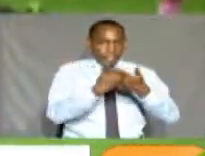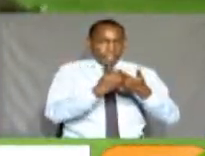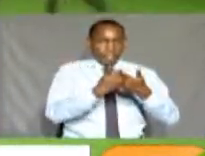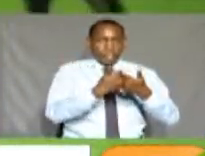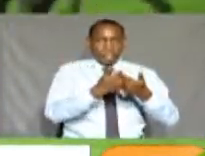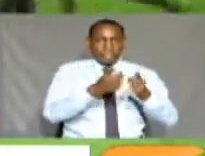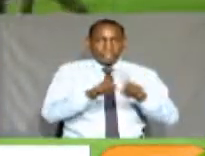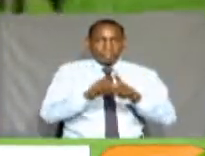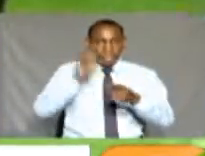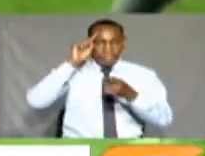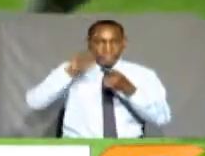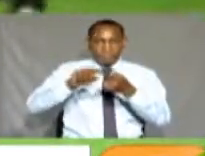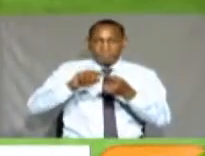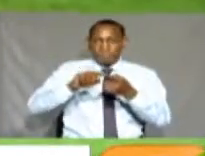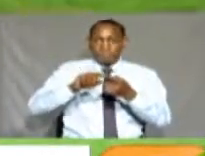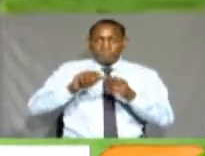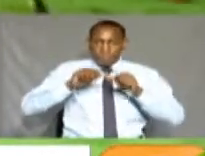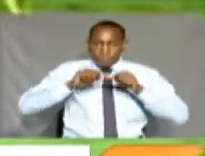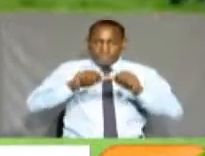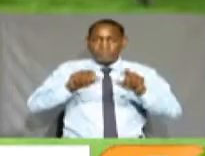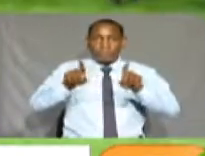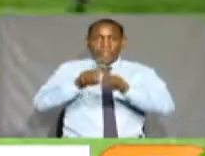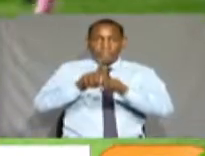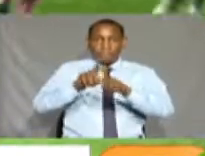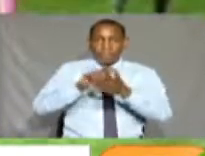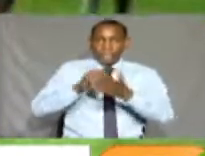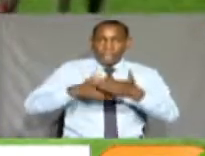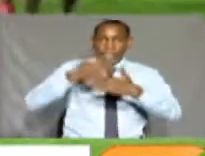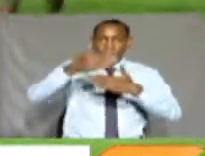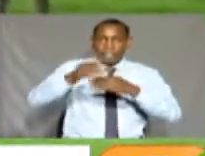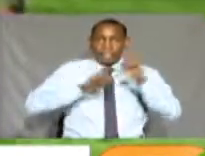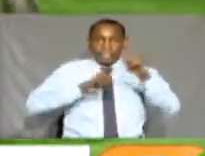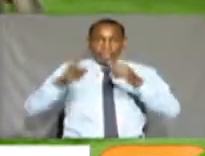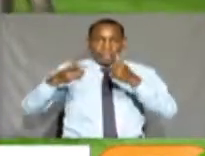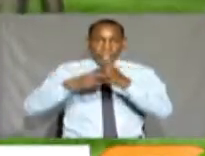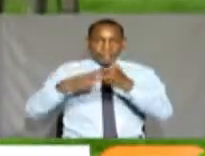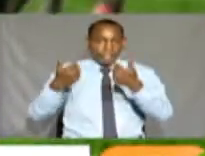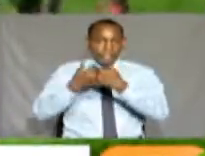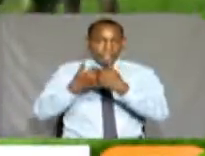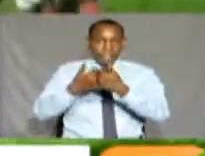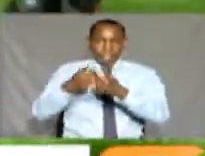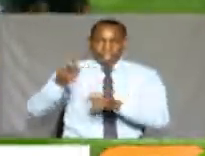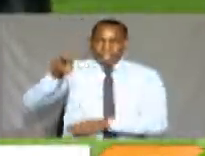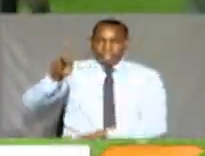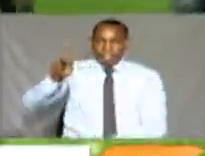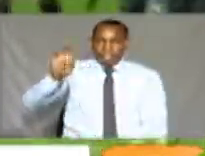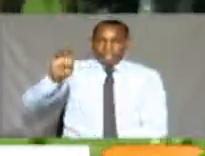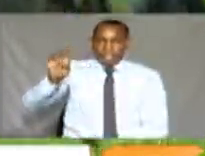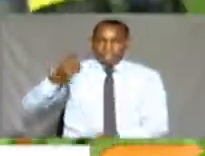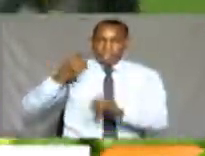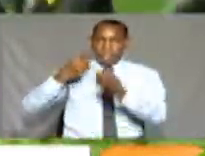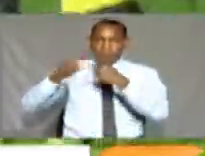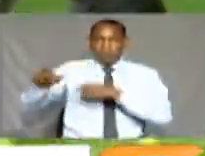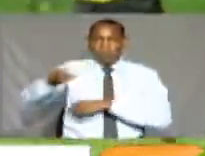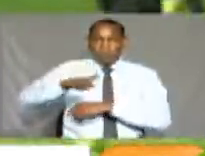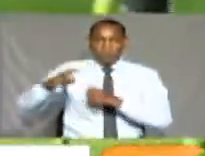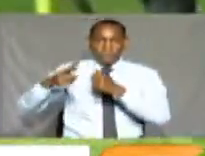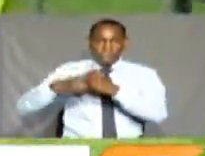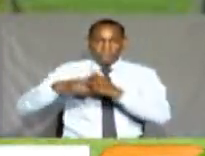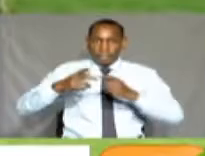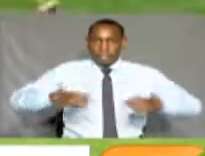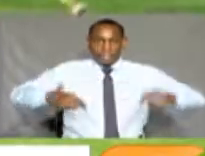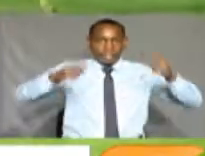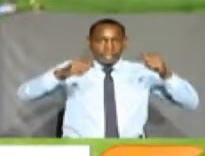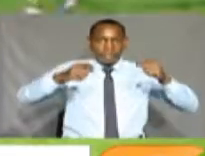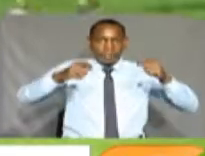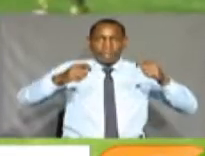and seem to show no signs of relenting. In the upcoming Safari Sevens tournament, the Bankers, who also won the local Sevens series title,